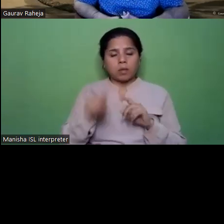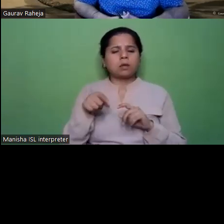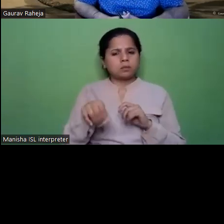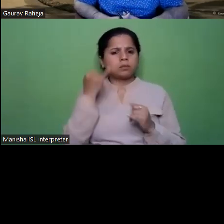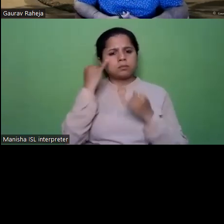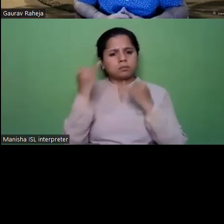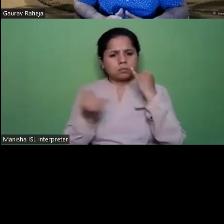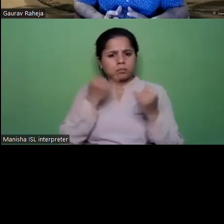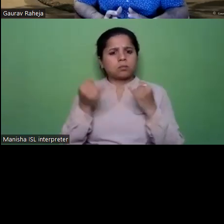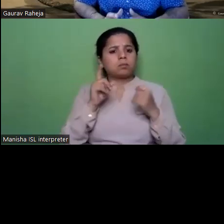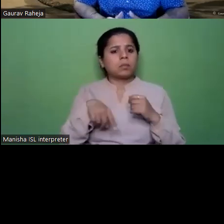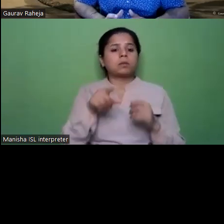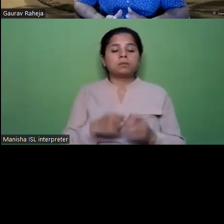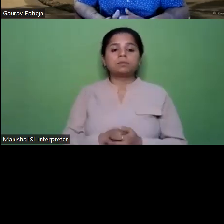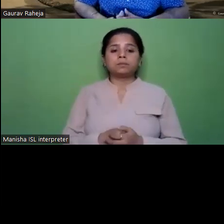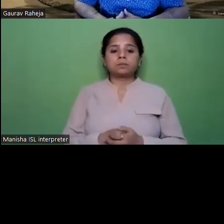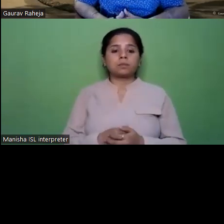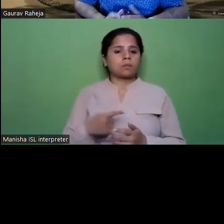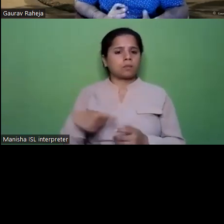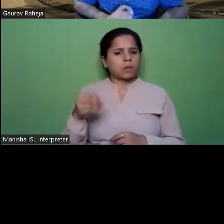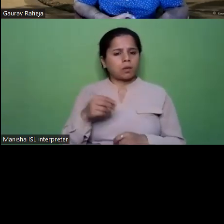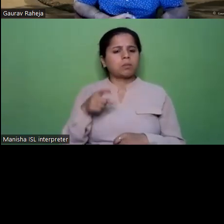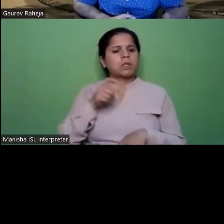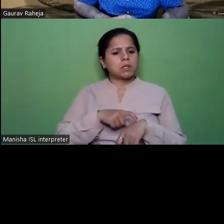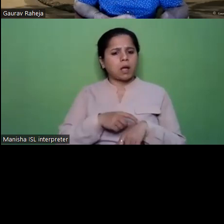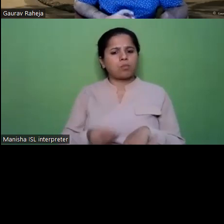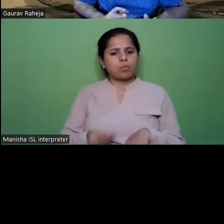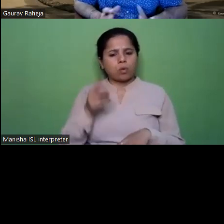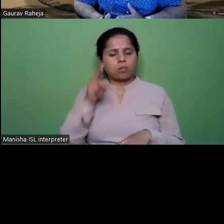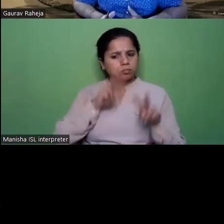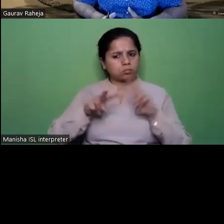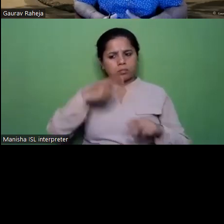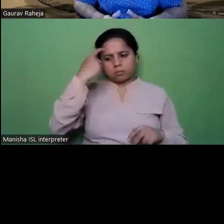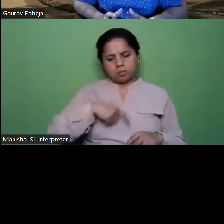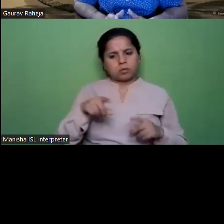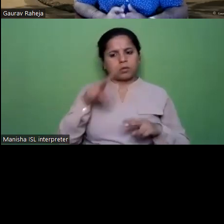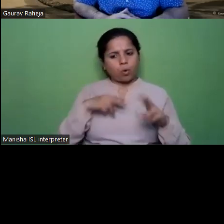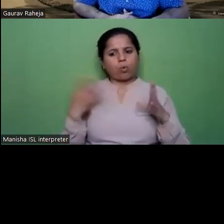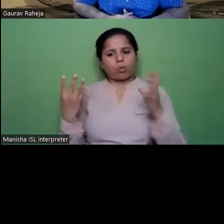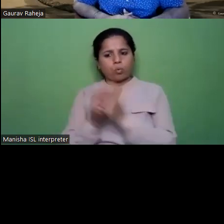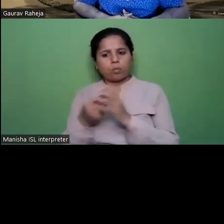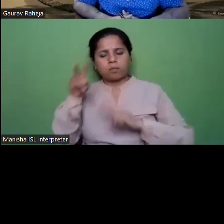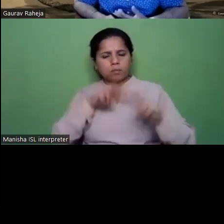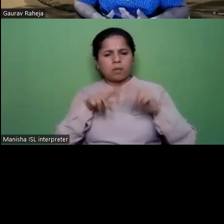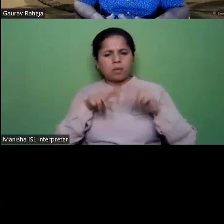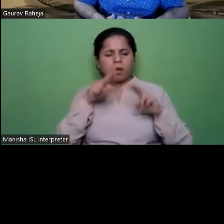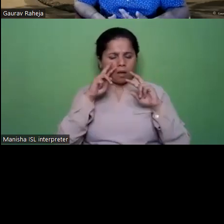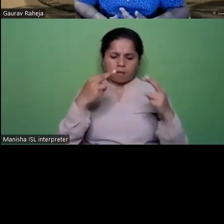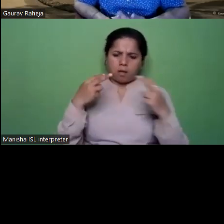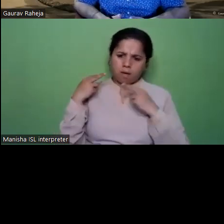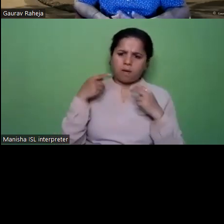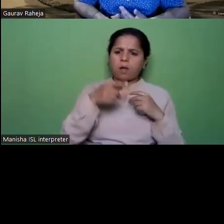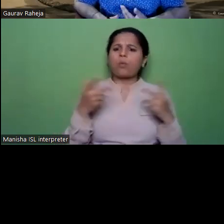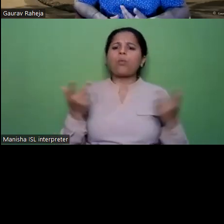act and spend some time individually and together to reflect on that what are